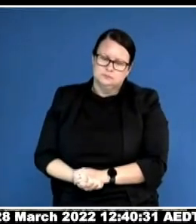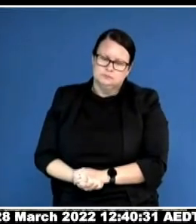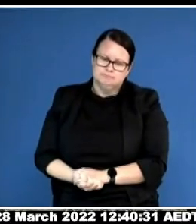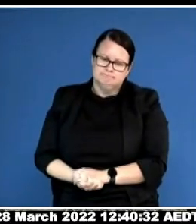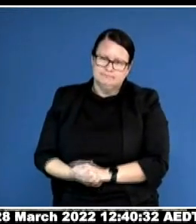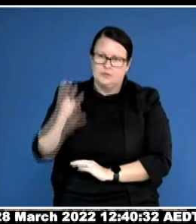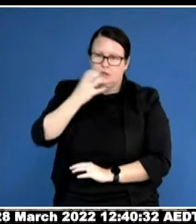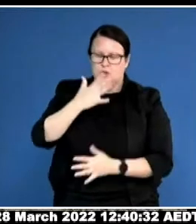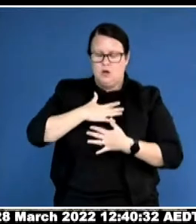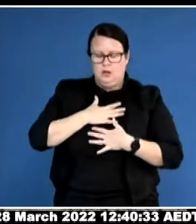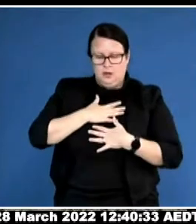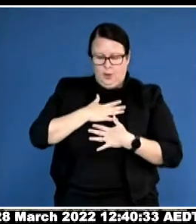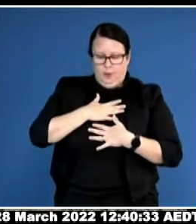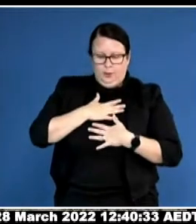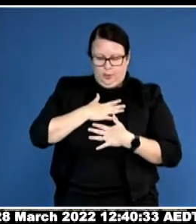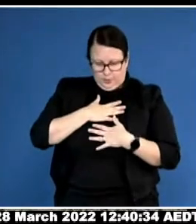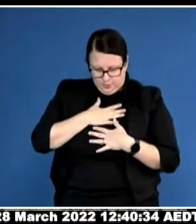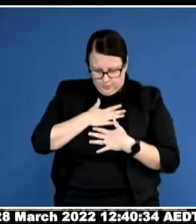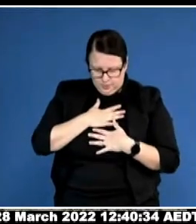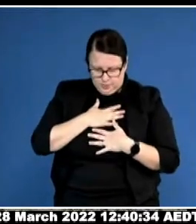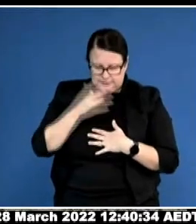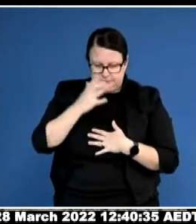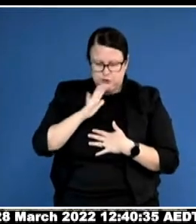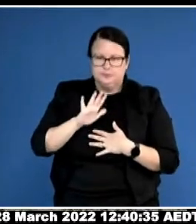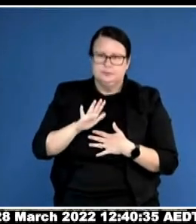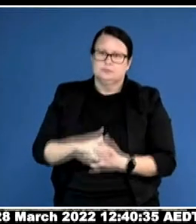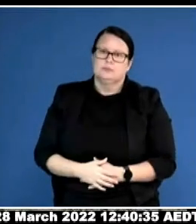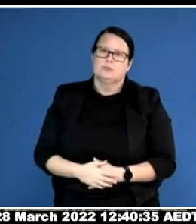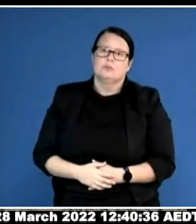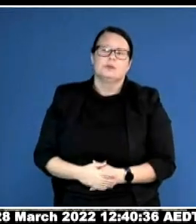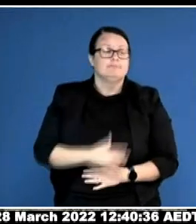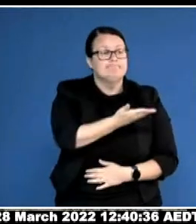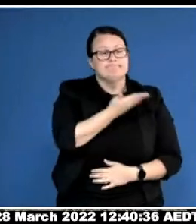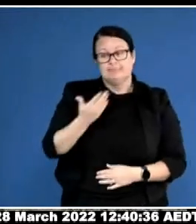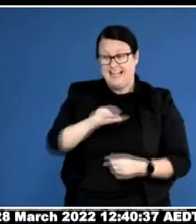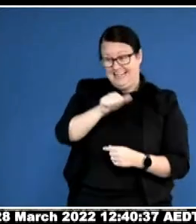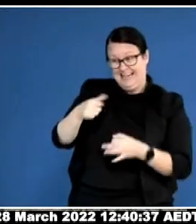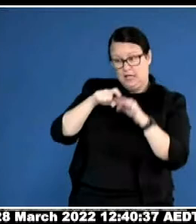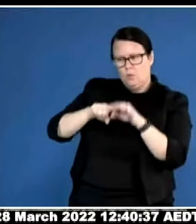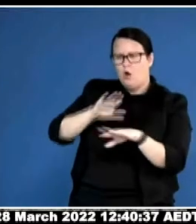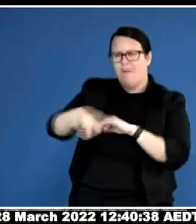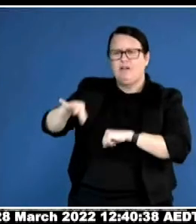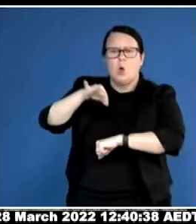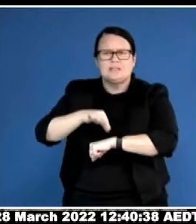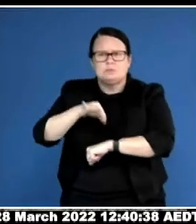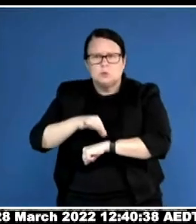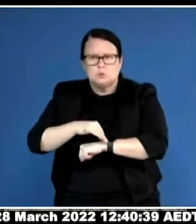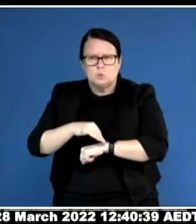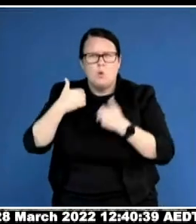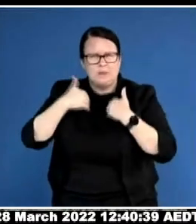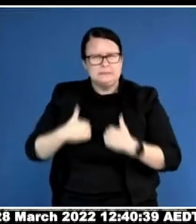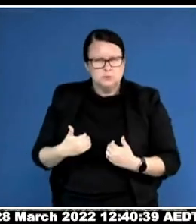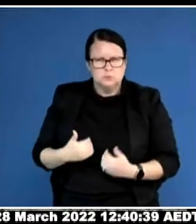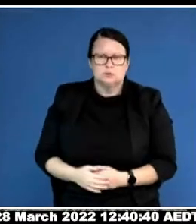We'll take a deep breath. Yeah. Because I want to ask you about hospitals, because you say there's a key moment when you're in